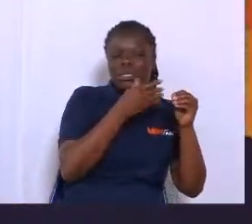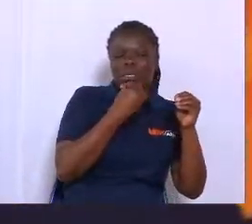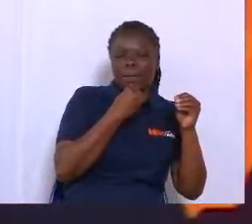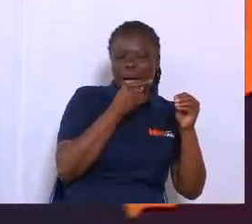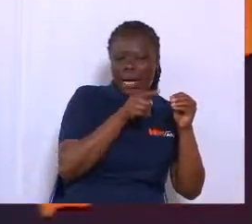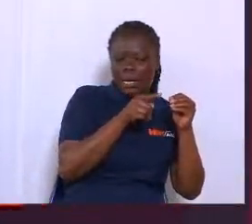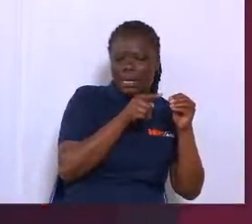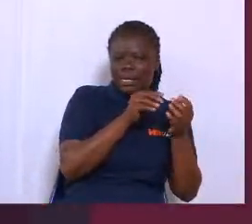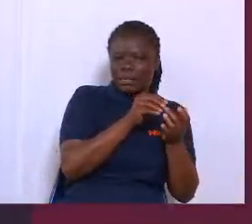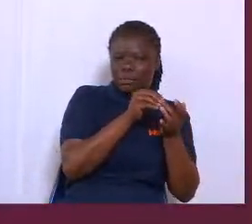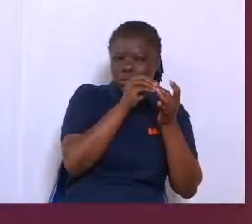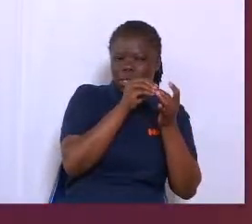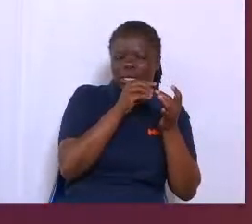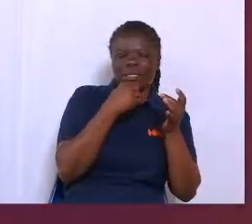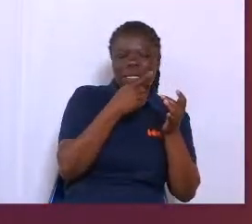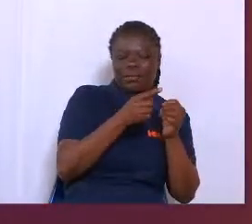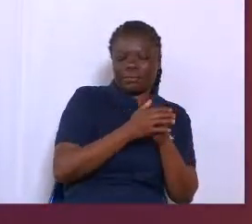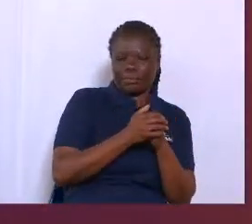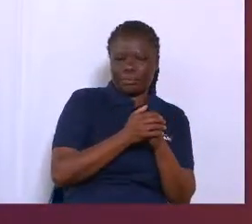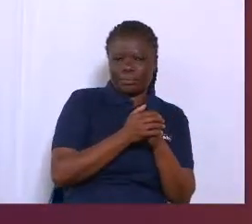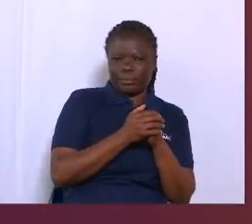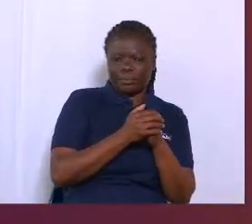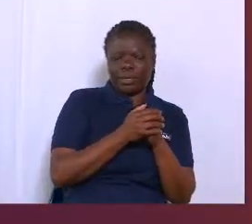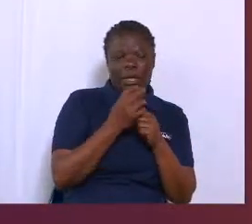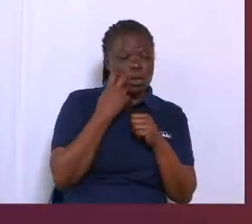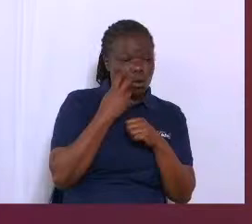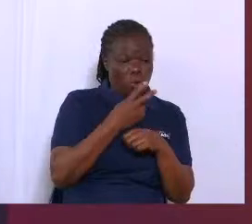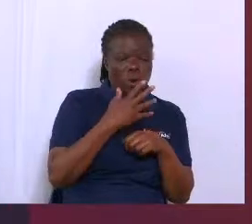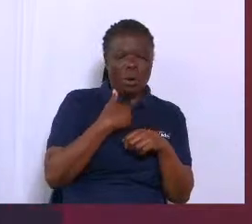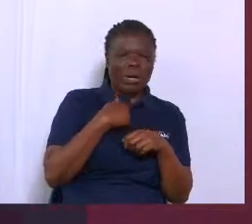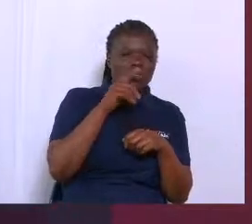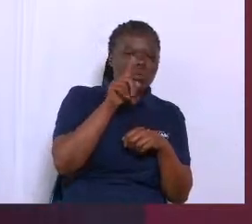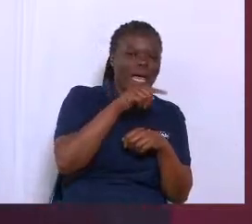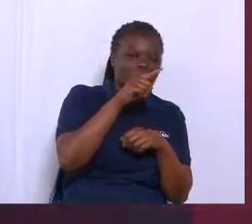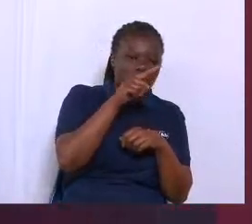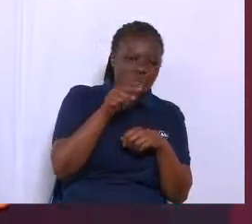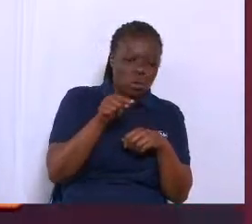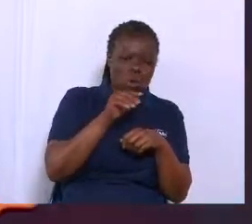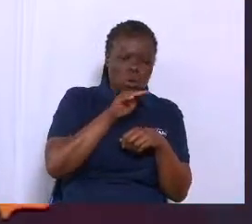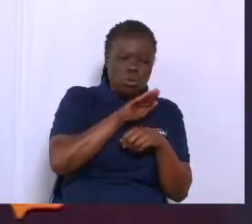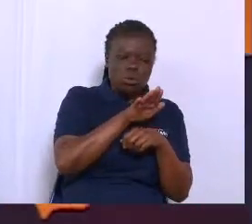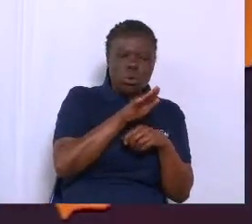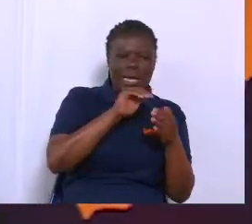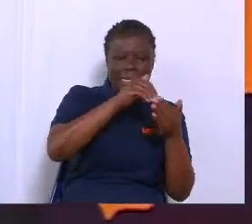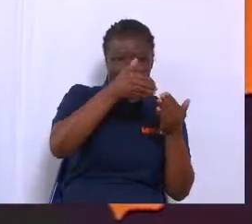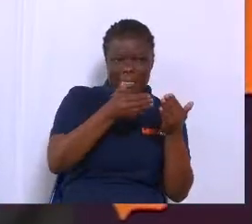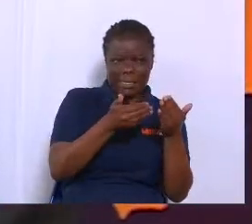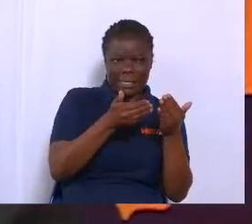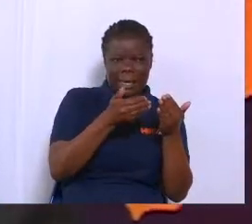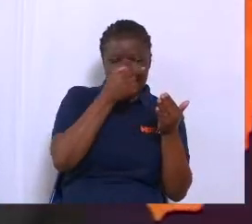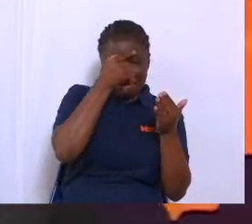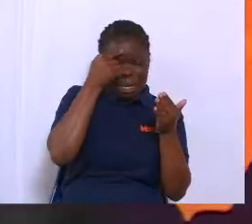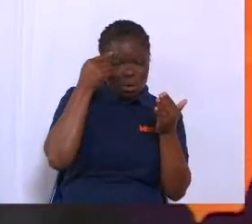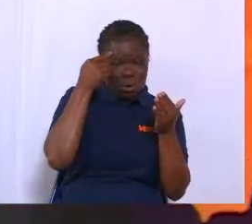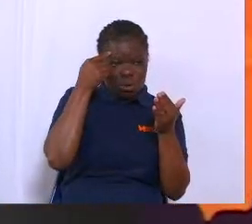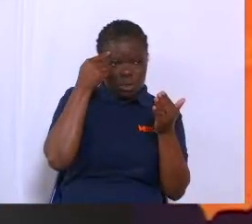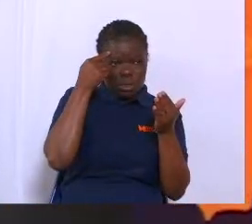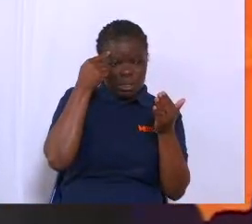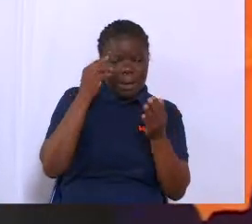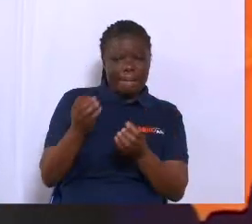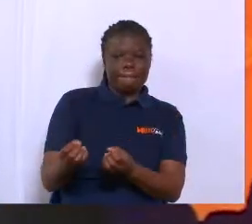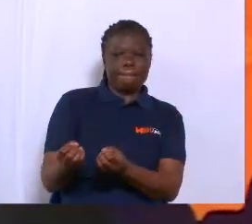pottery specialist, and he said, "Look, I'm going to cancel your tickets because the boat may